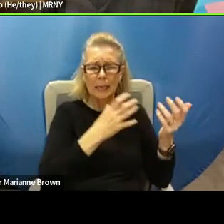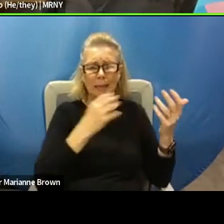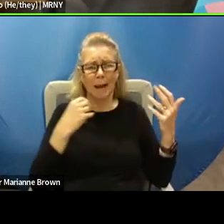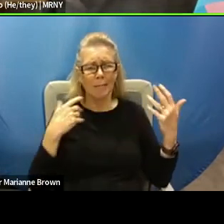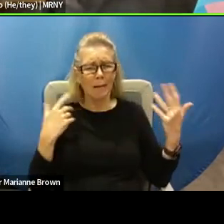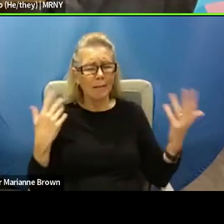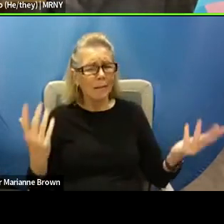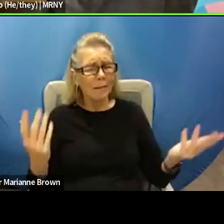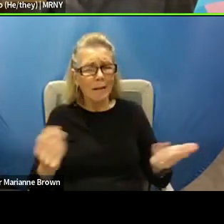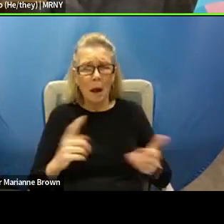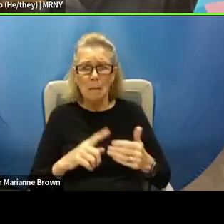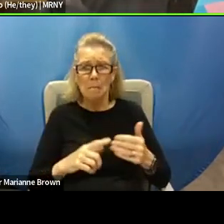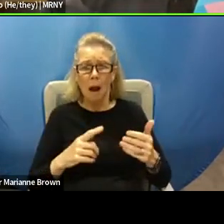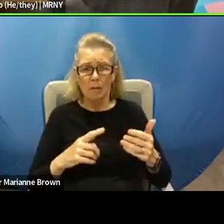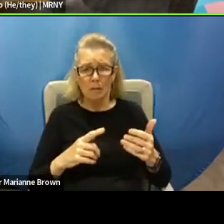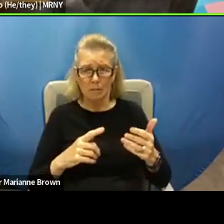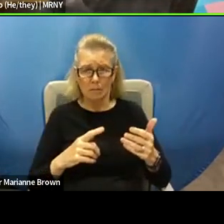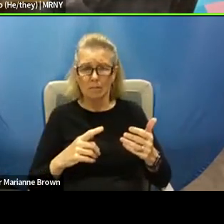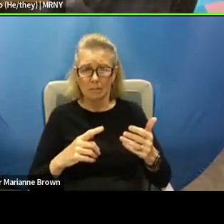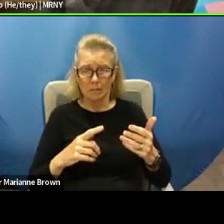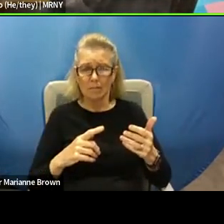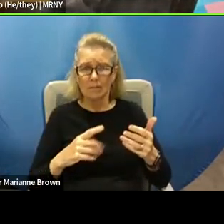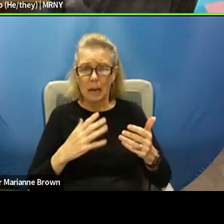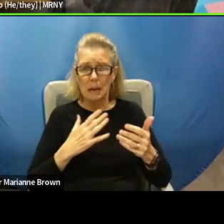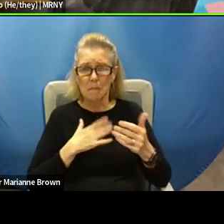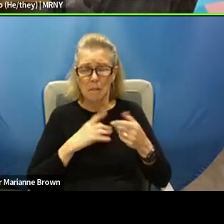But Melissa was killed.